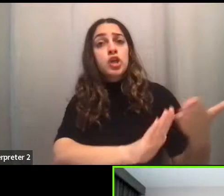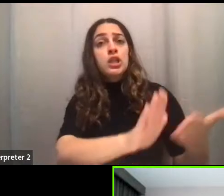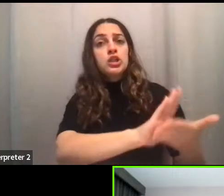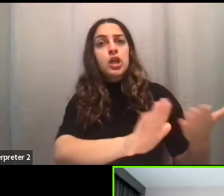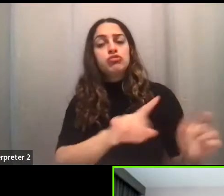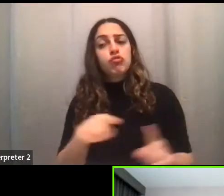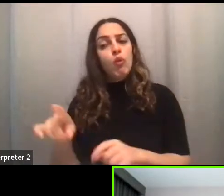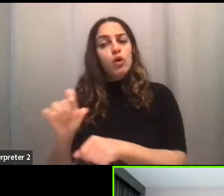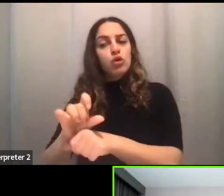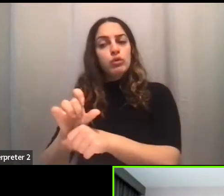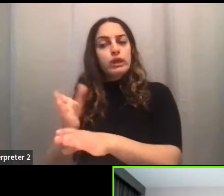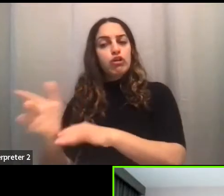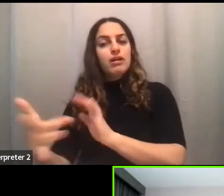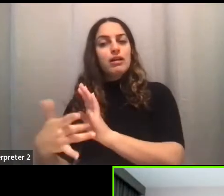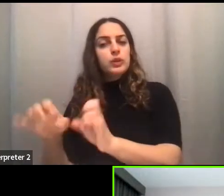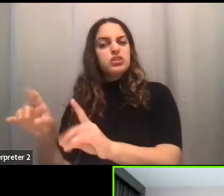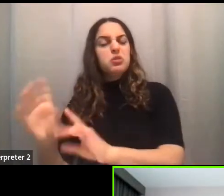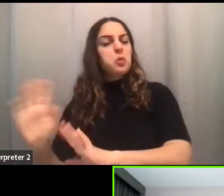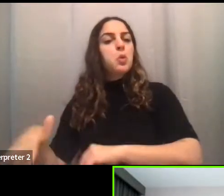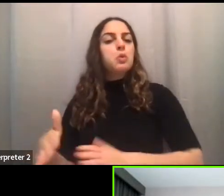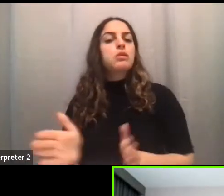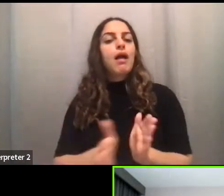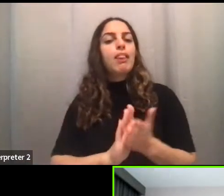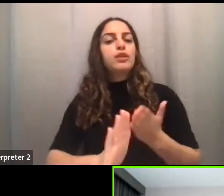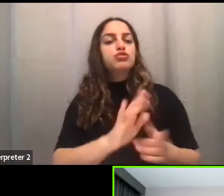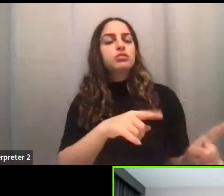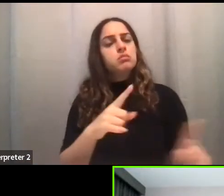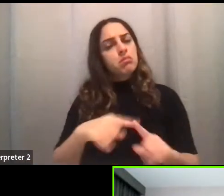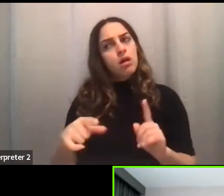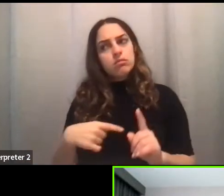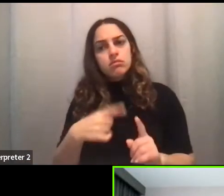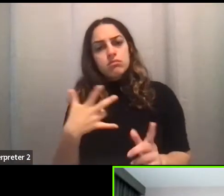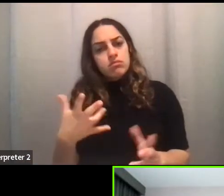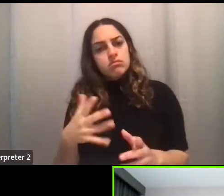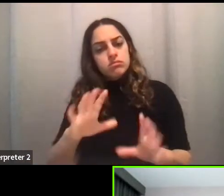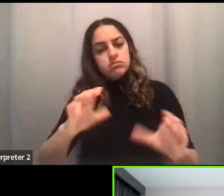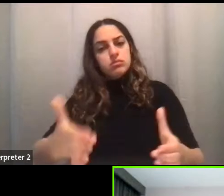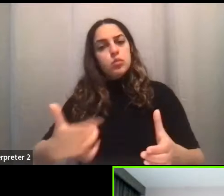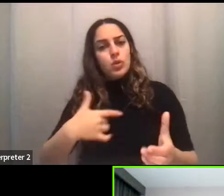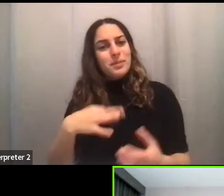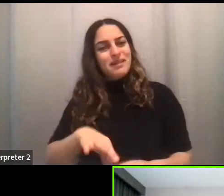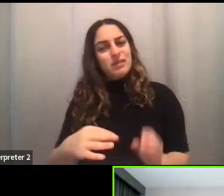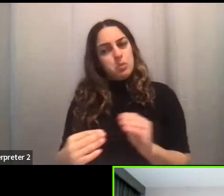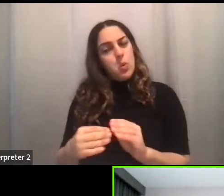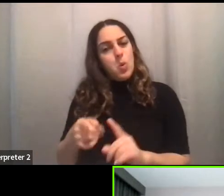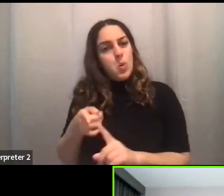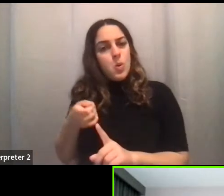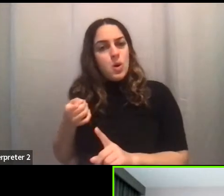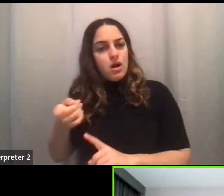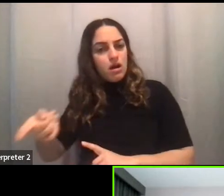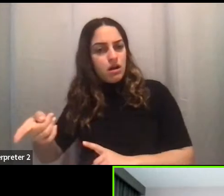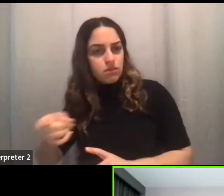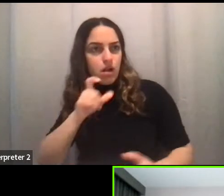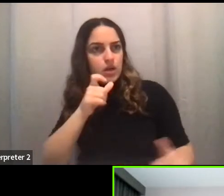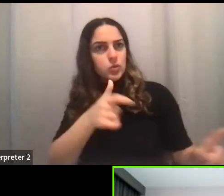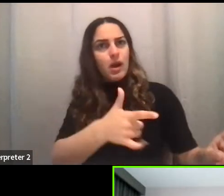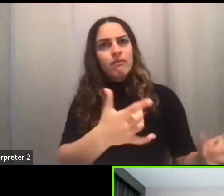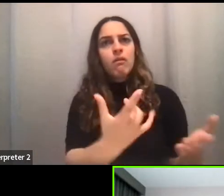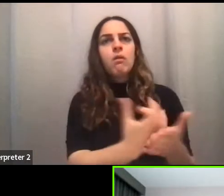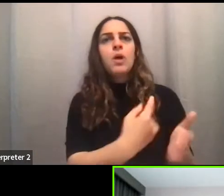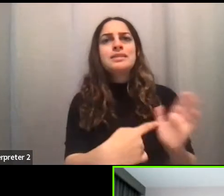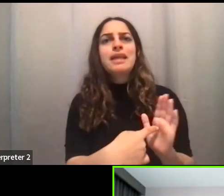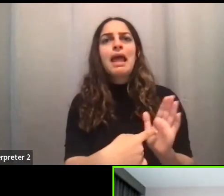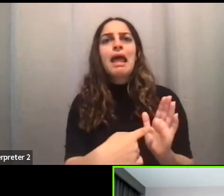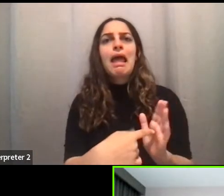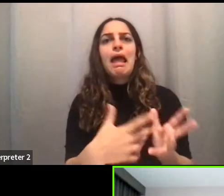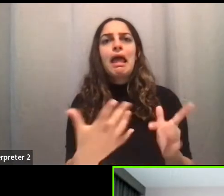when the bulk of the population would benefit more from that than from incurring huge student debt that they may or may not be able to